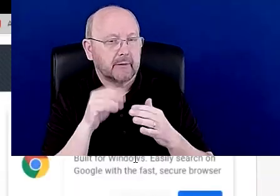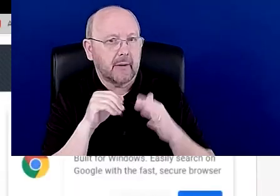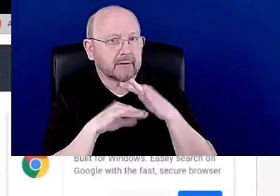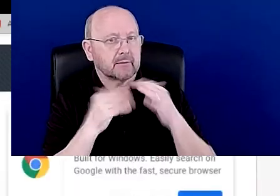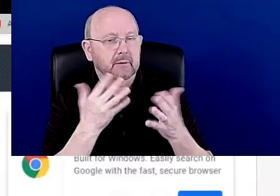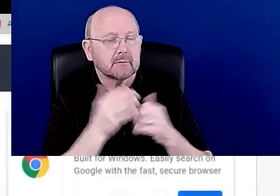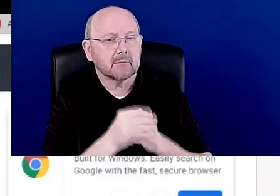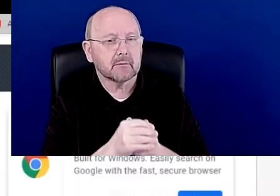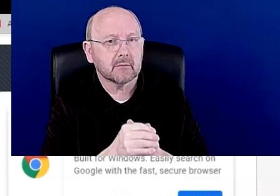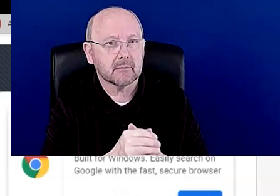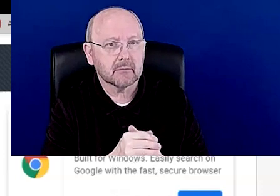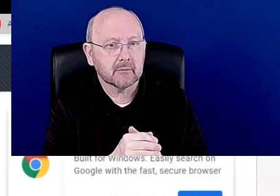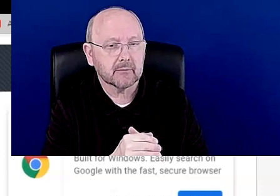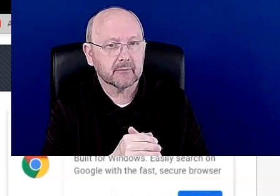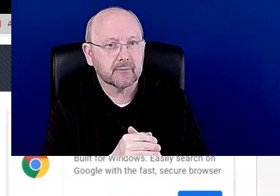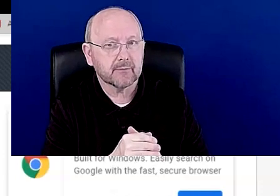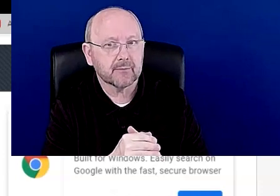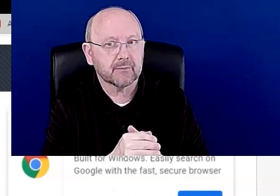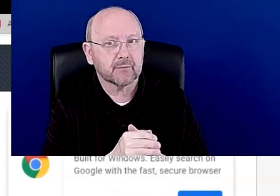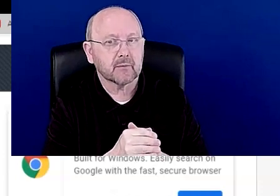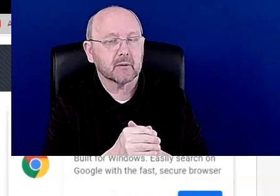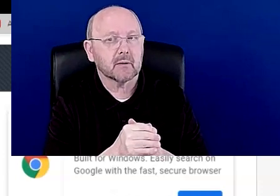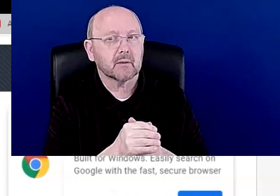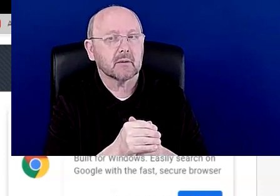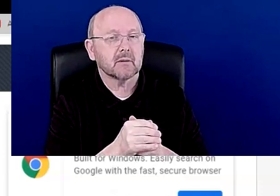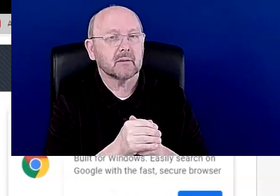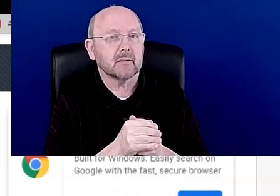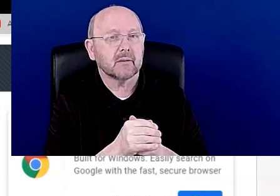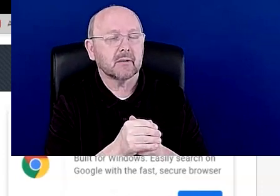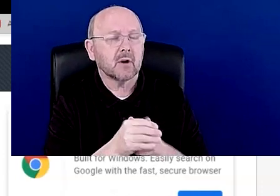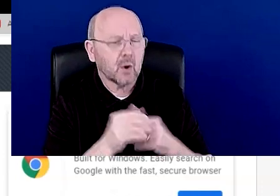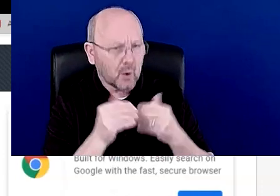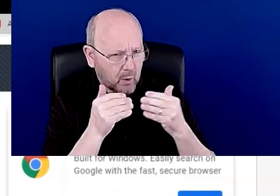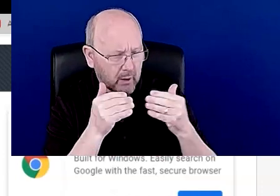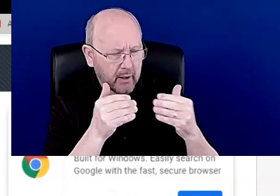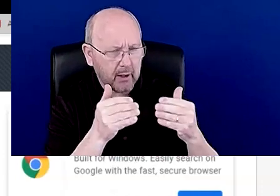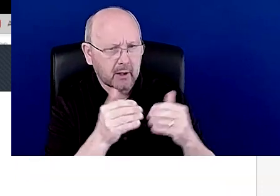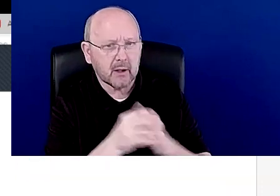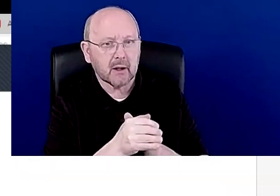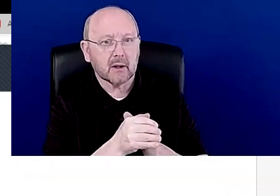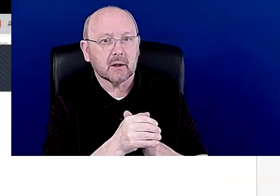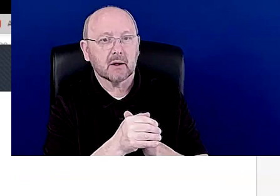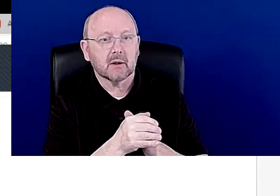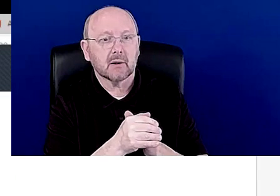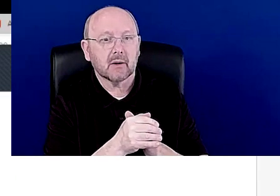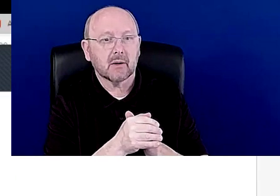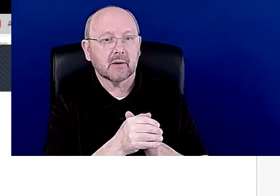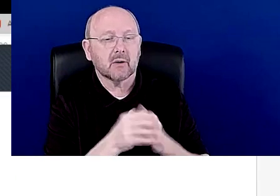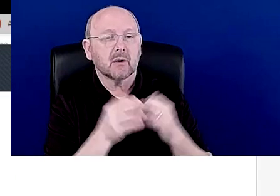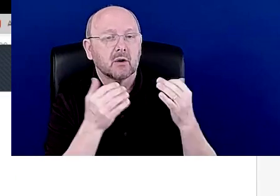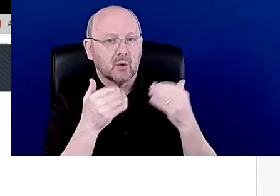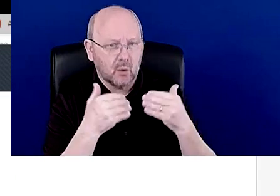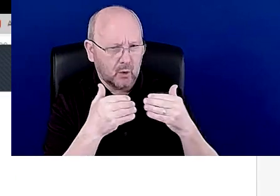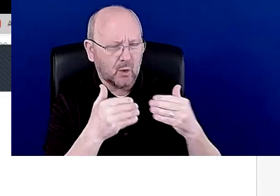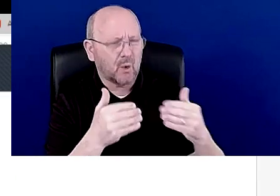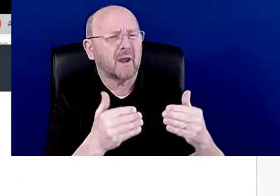for Sally. The thing is though, you have to be. Oh, sorry. Go ahead. Go ahead. This is like the open, like, play with it, so it's okay if you have a couple of